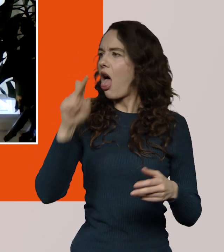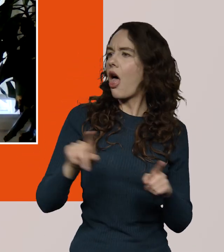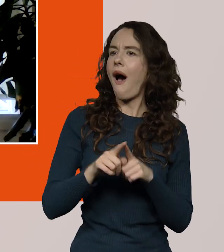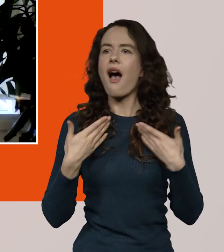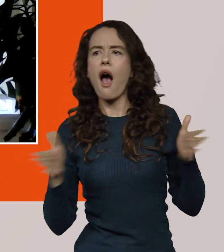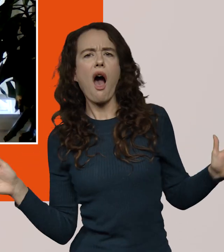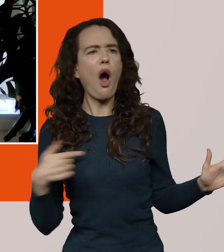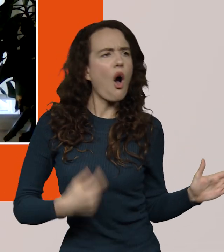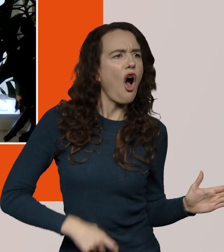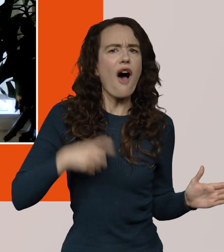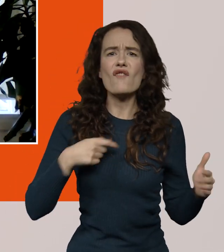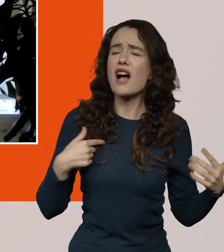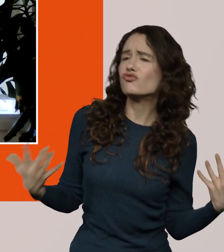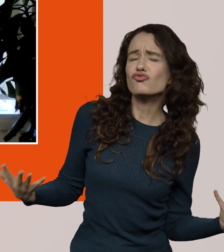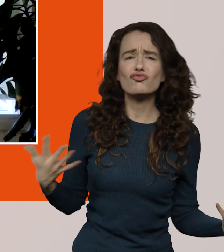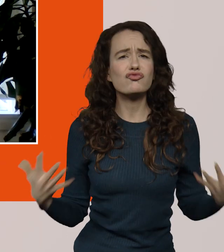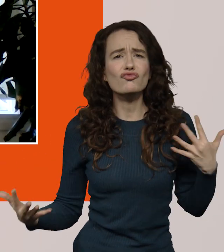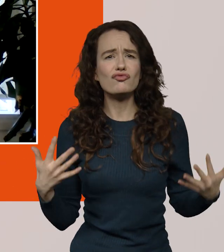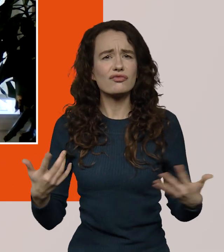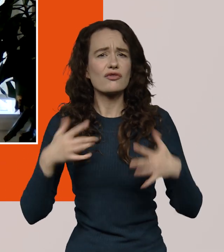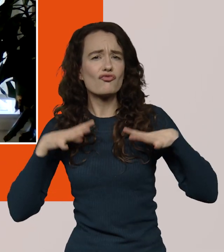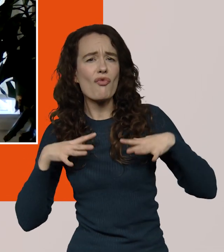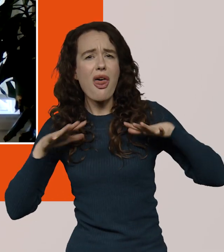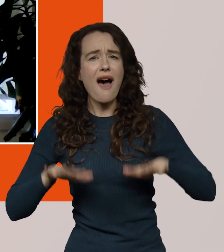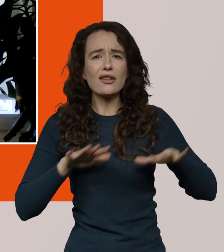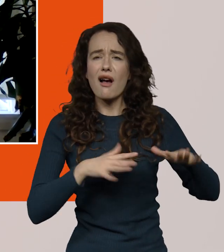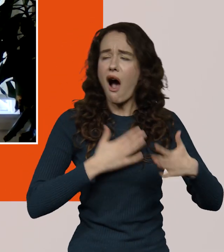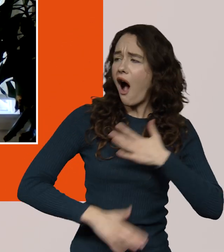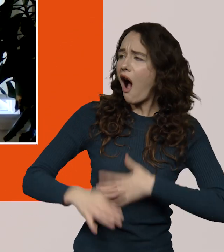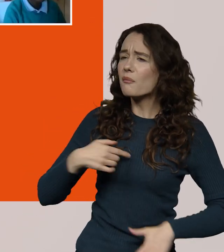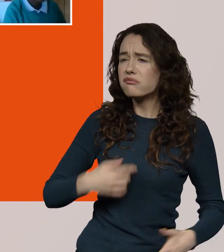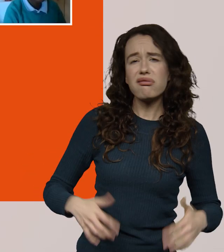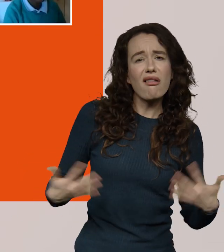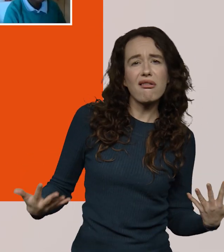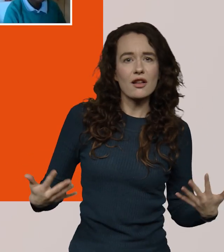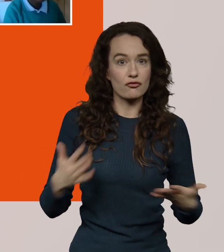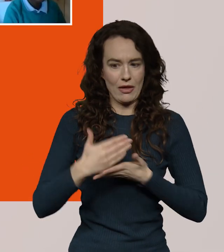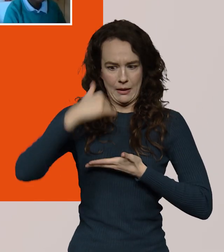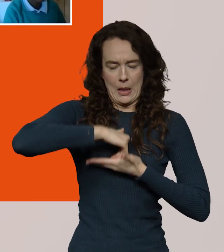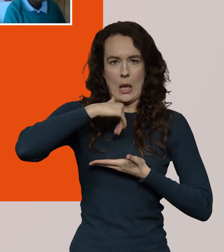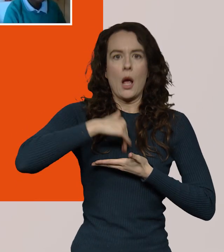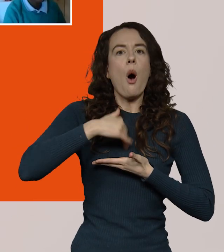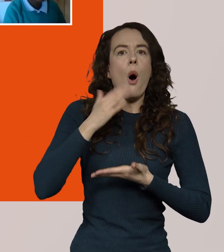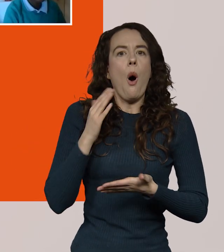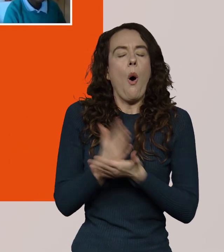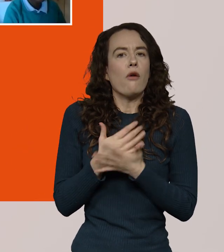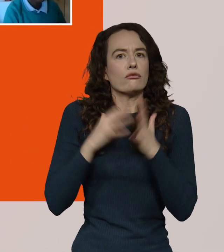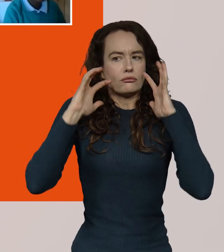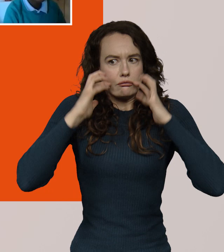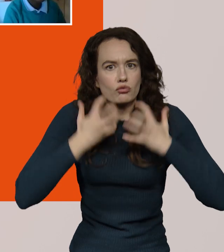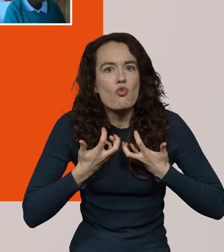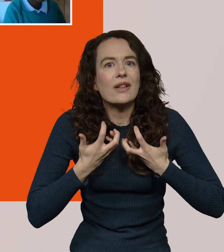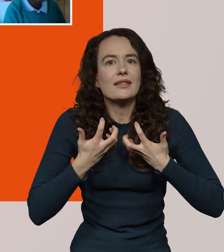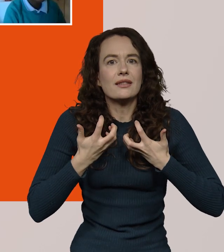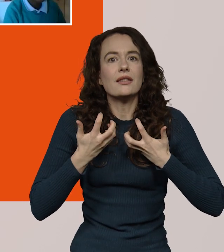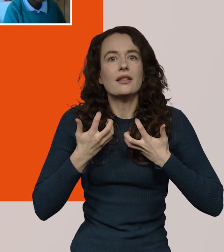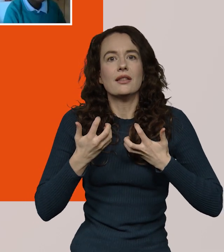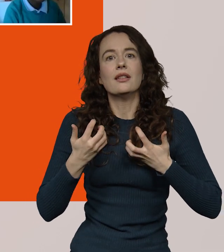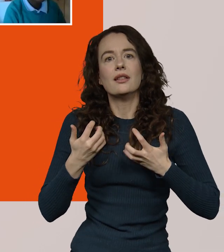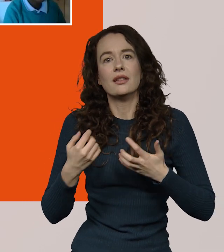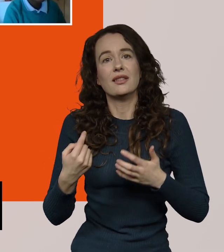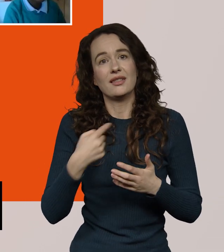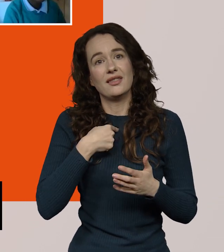wrote mine as self-belief. And I think once you have that self-belief and have a little bit more